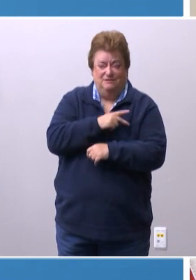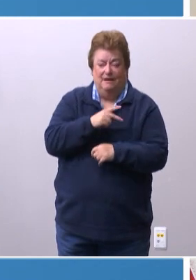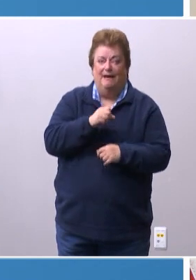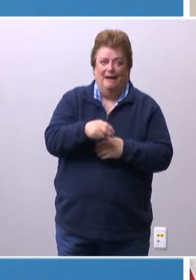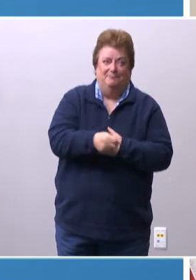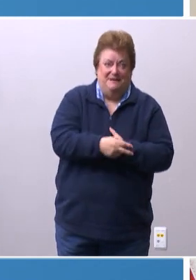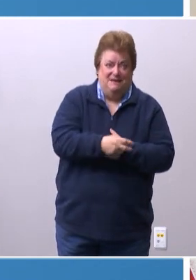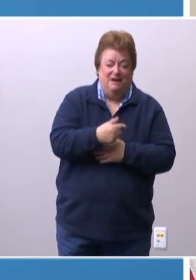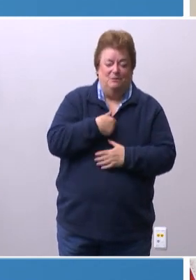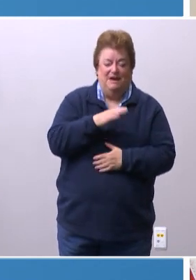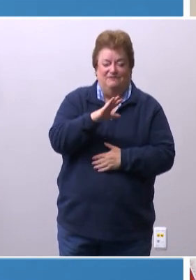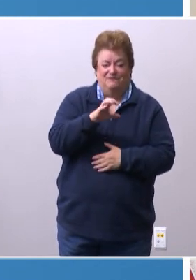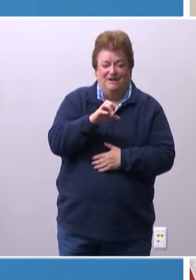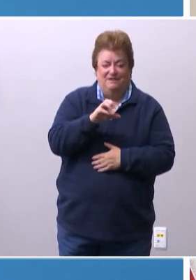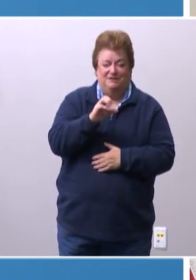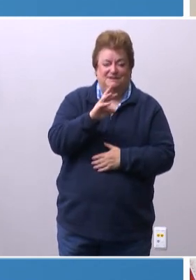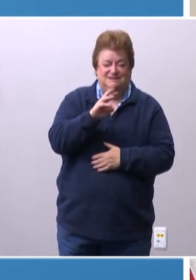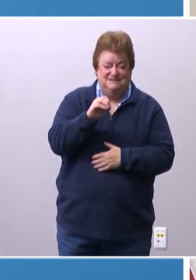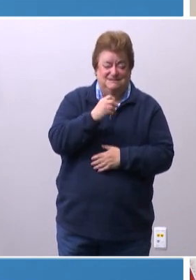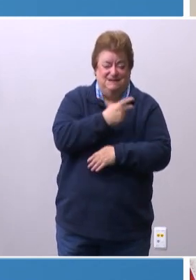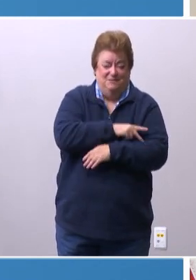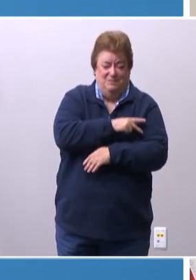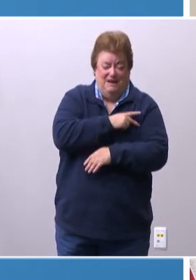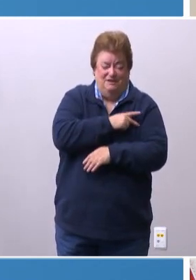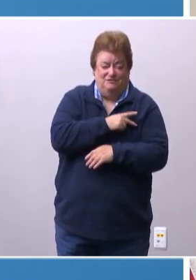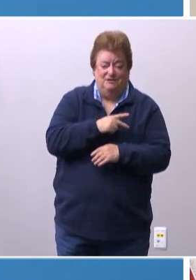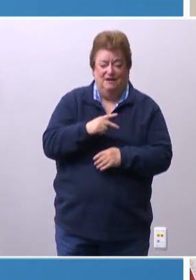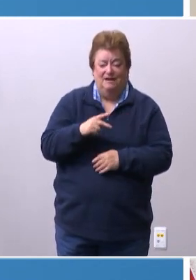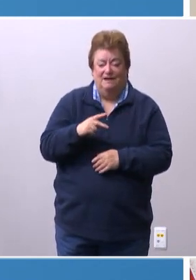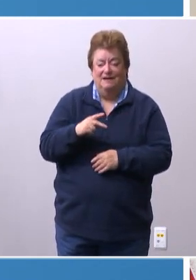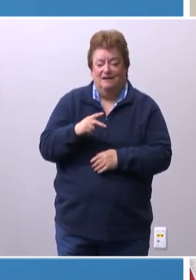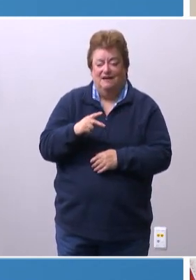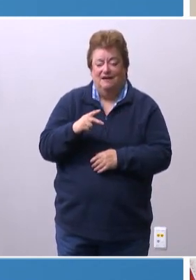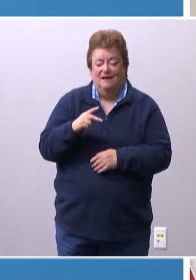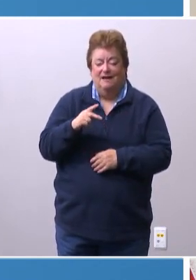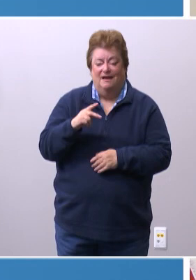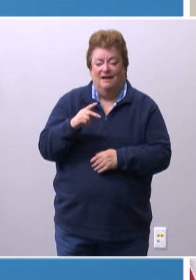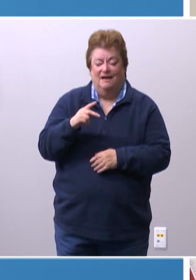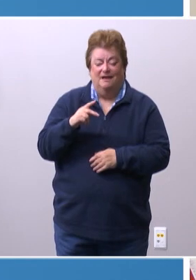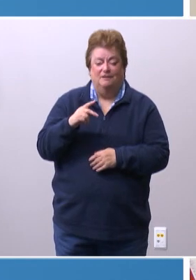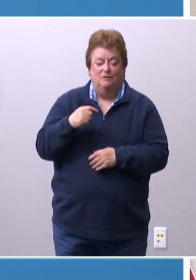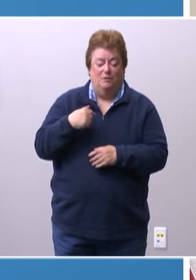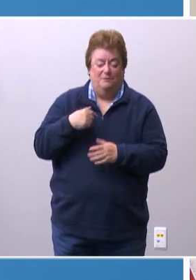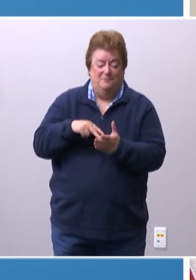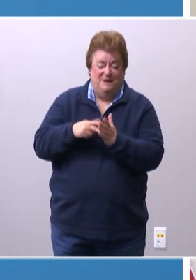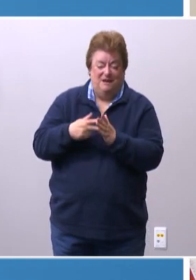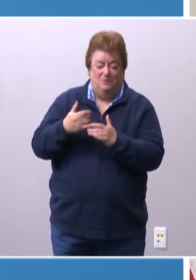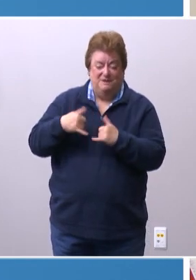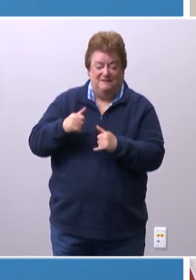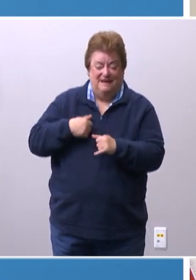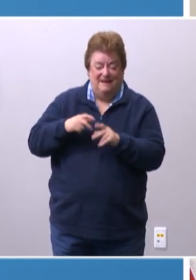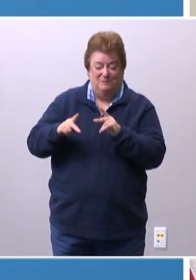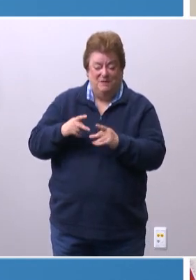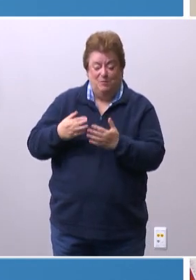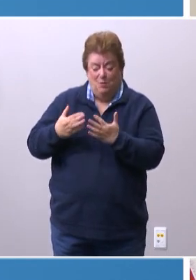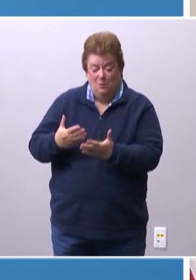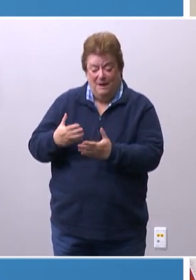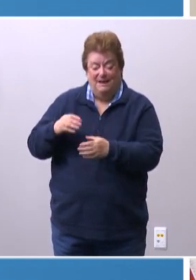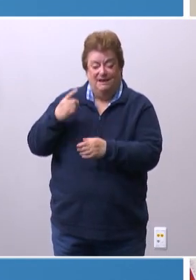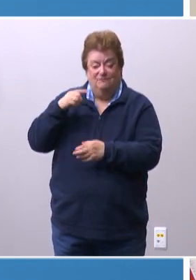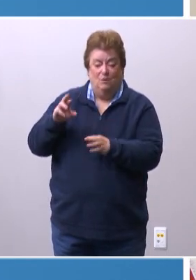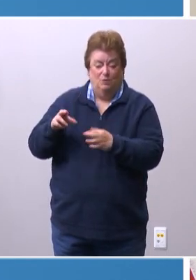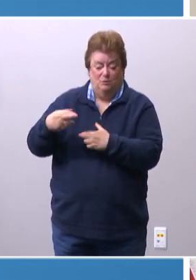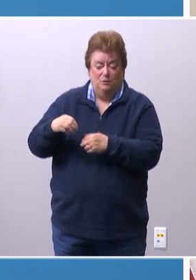We had 560 patients. We are full at 5:40. That means we had folks waiting for rooms in the emergency